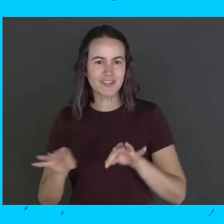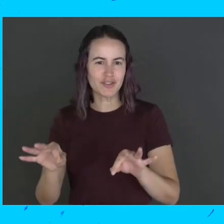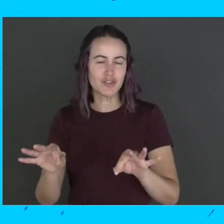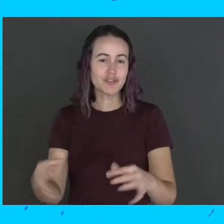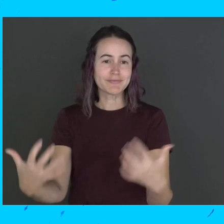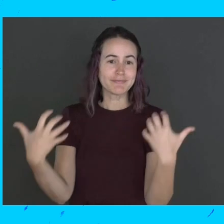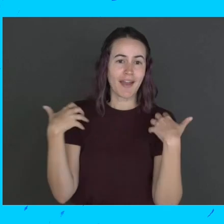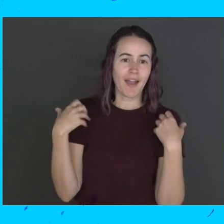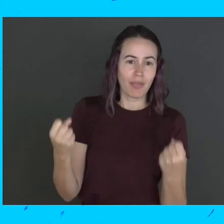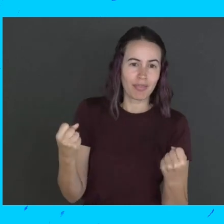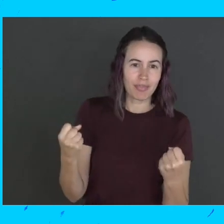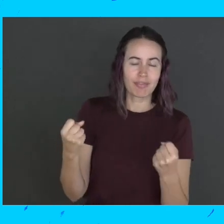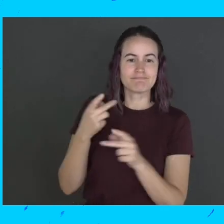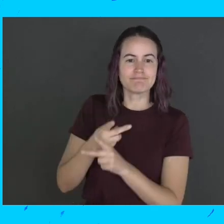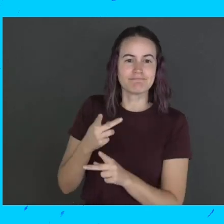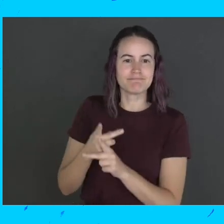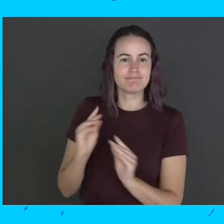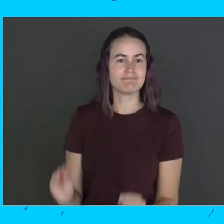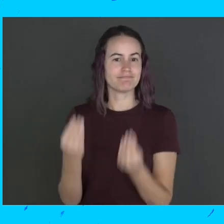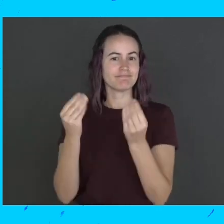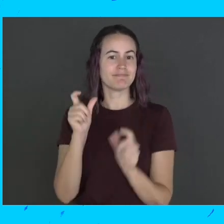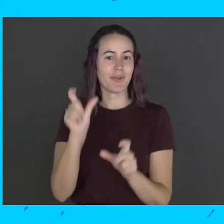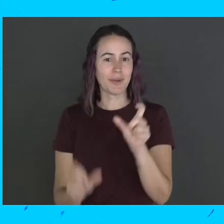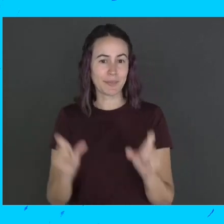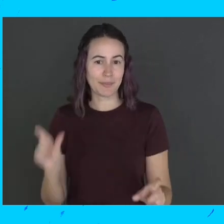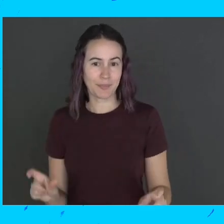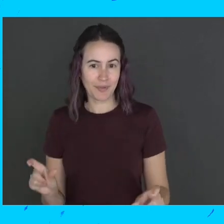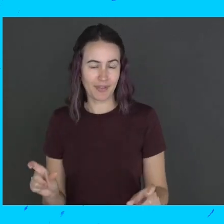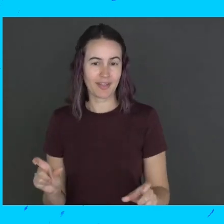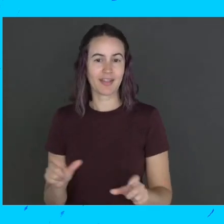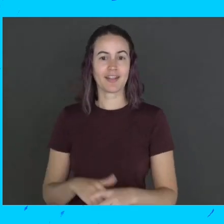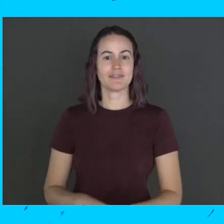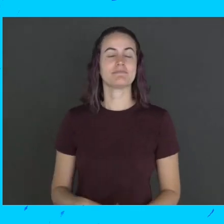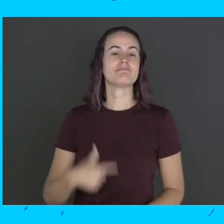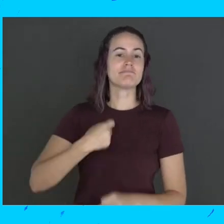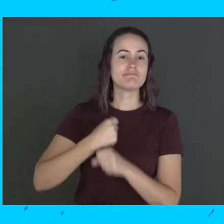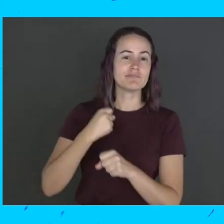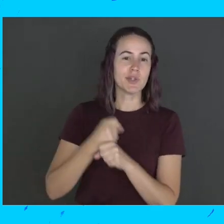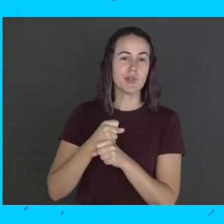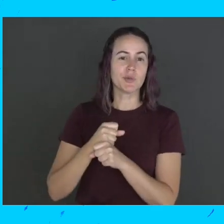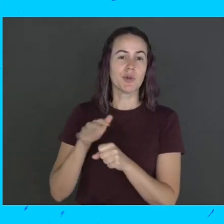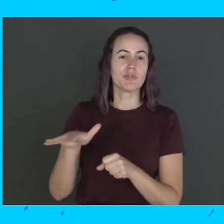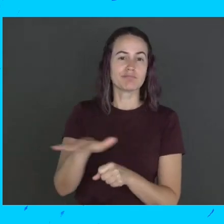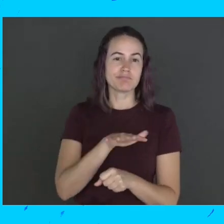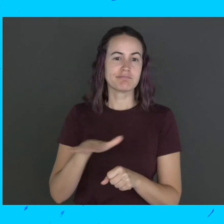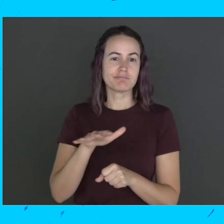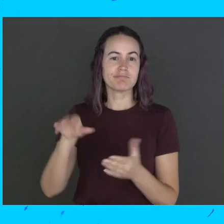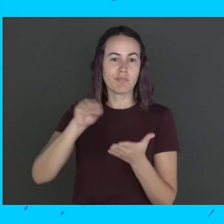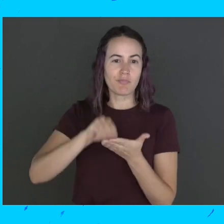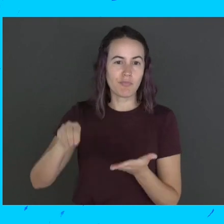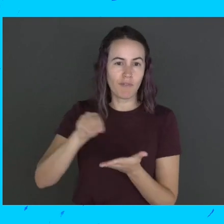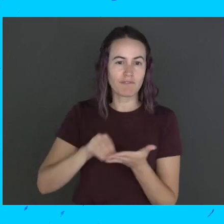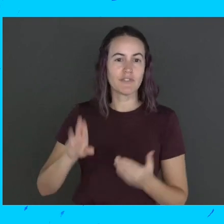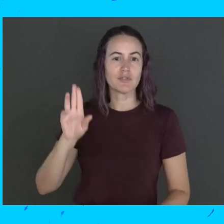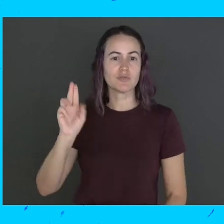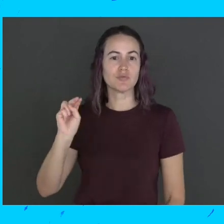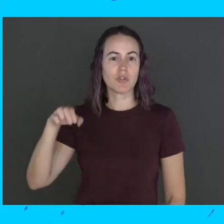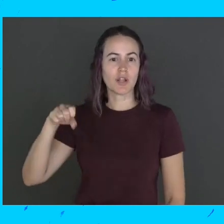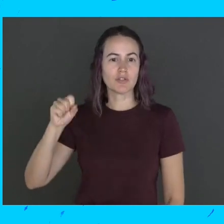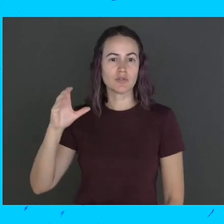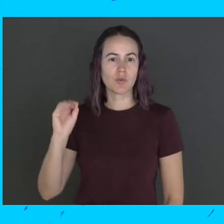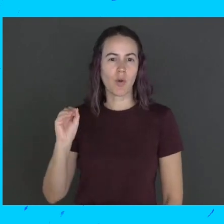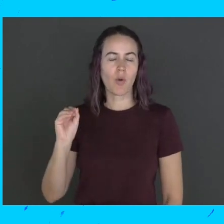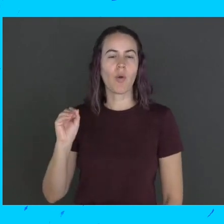People. My name is Remy Shawa from the Regional Office for Southern Africa for UNESCO, and I will help to steer the conversation this